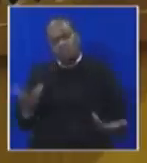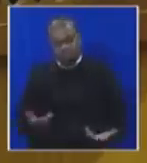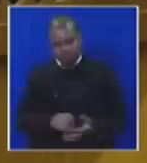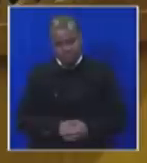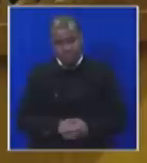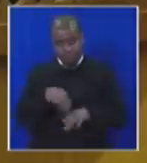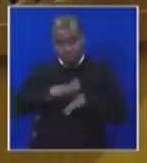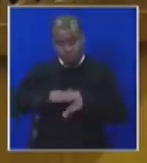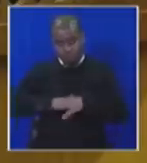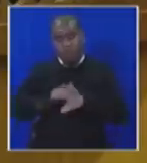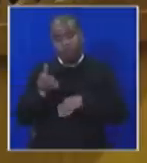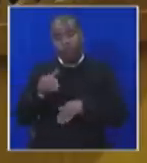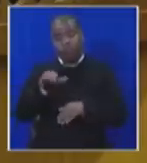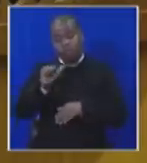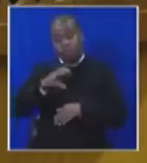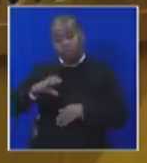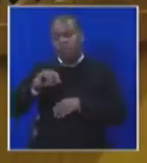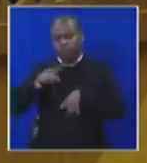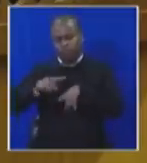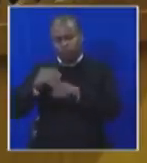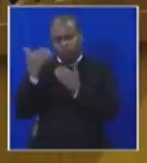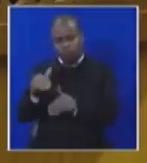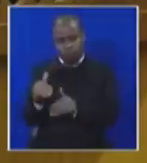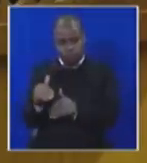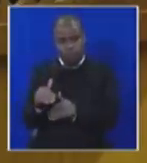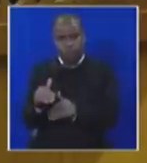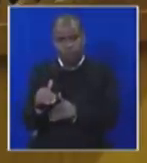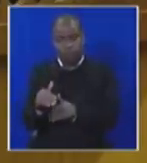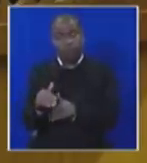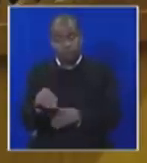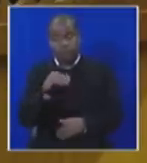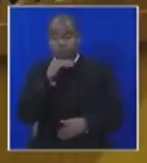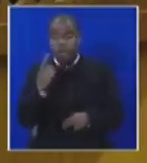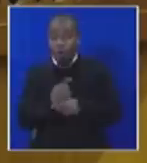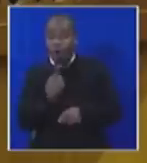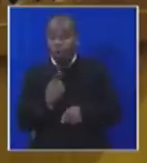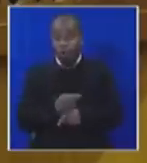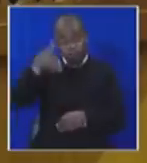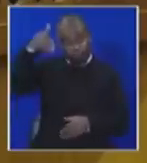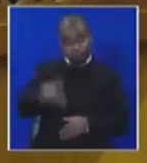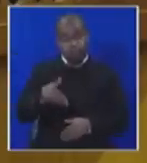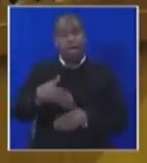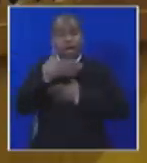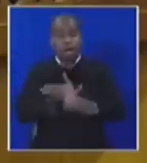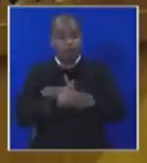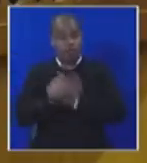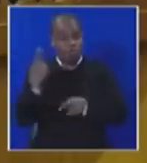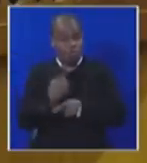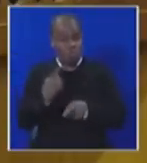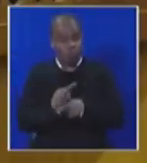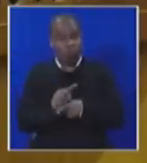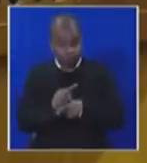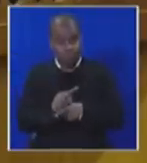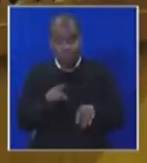been fermenting in the ANC during your term of office, that is now sweeping across this country like a toxic